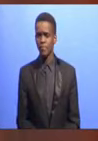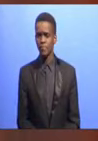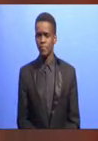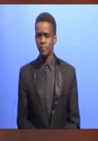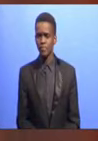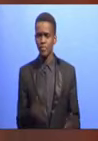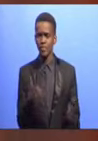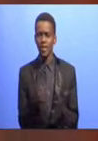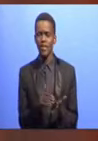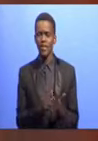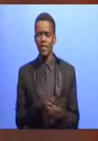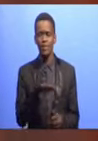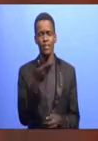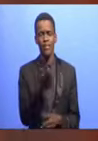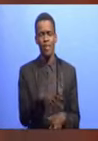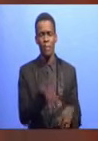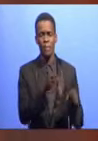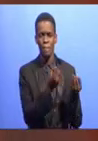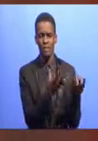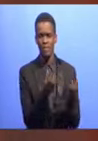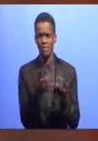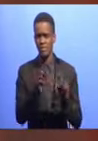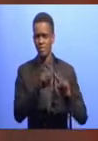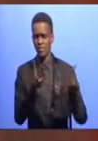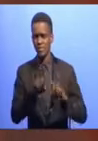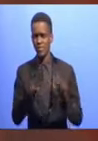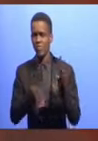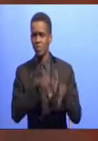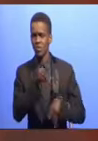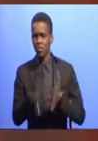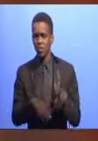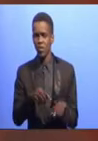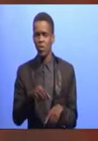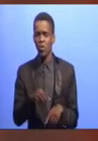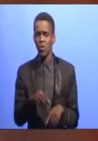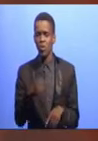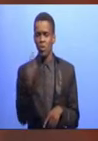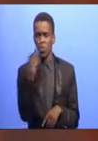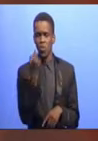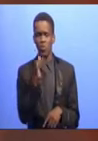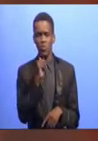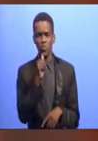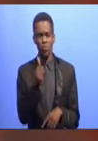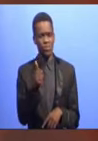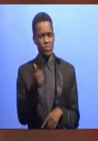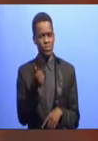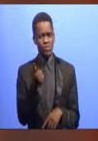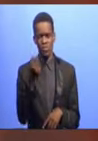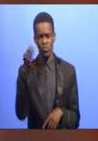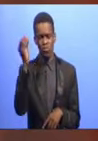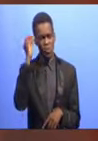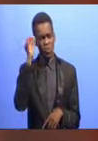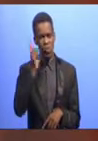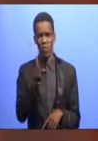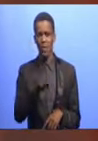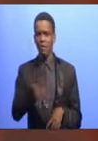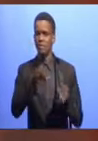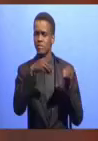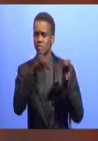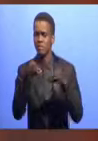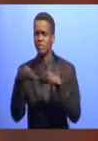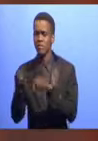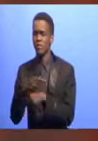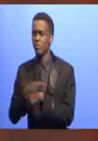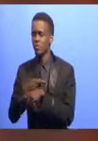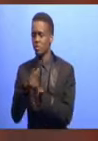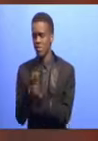tota ko e leng gore ba rekisetsa teng ka gore bontsi ba dilwana tse re di dirisang mo gae di tswa ko ntle. Jaanong o fitlhelele gore keletso